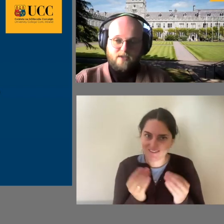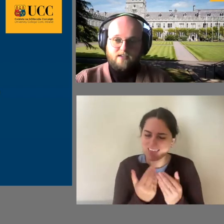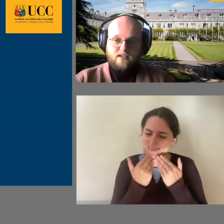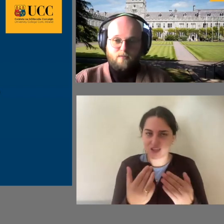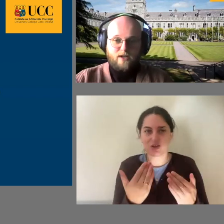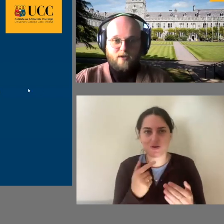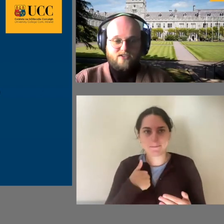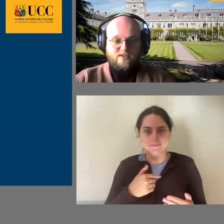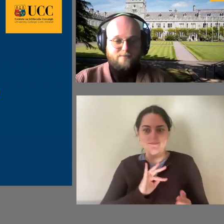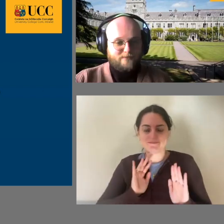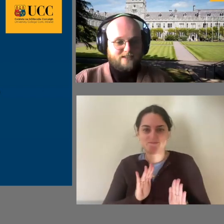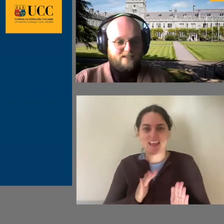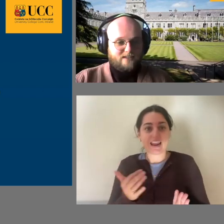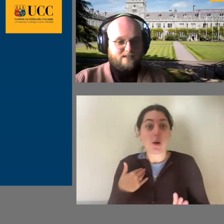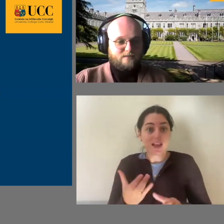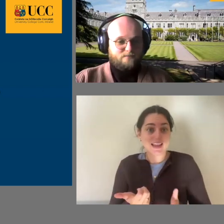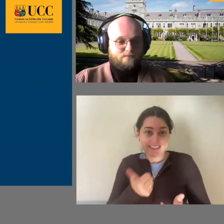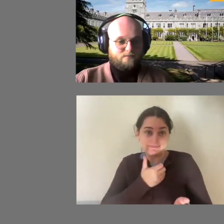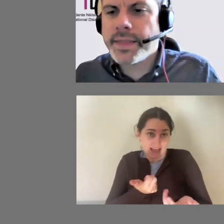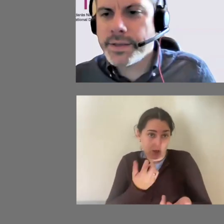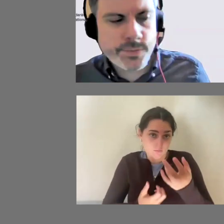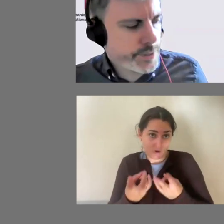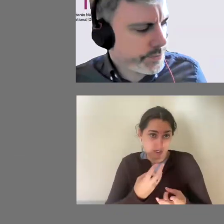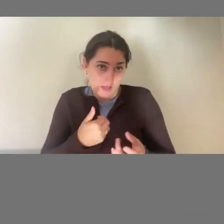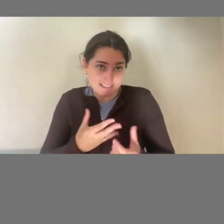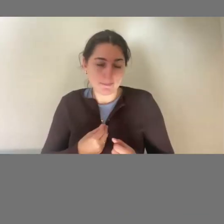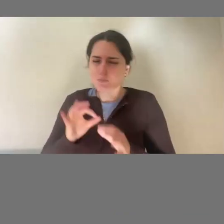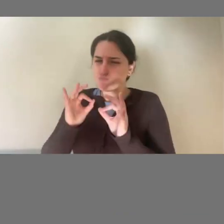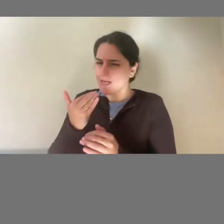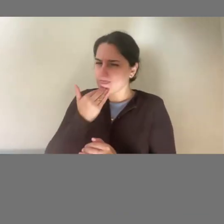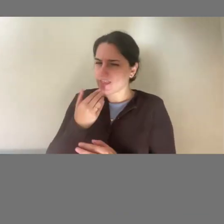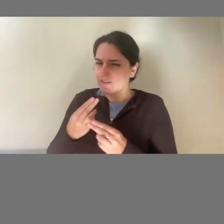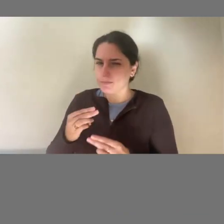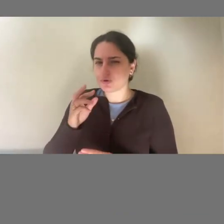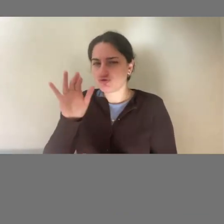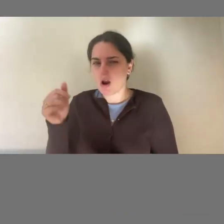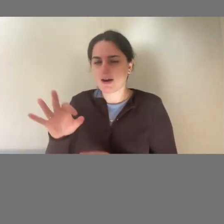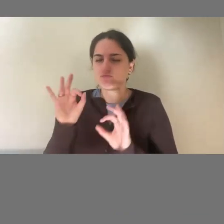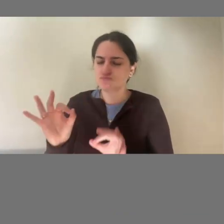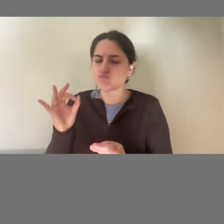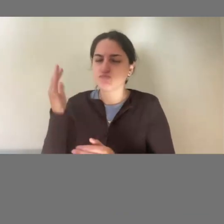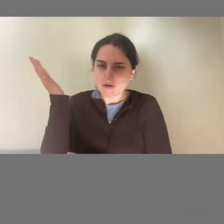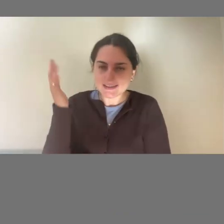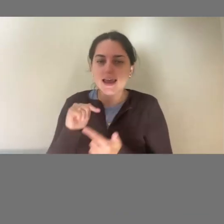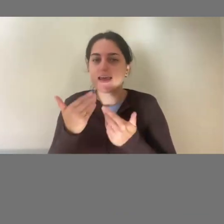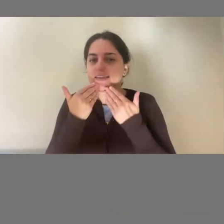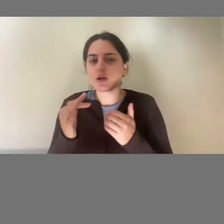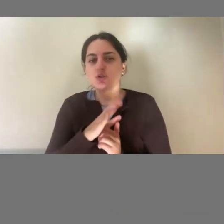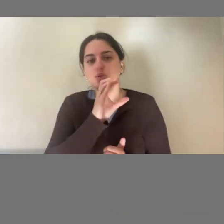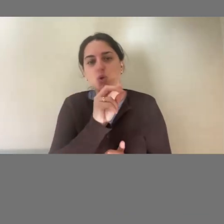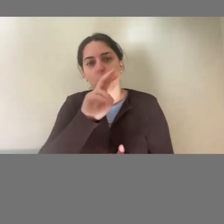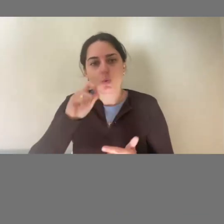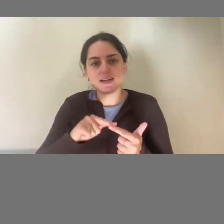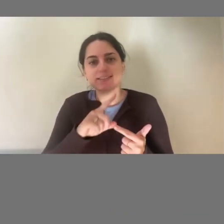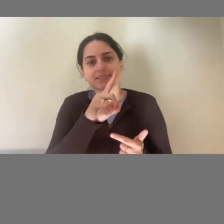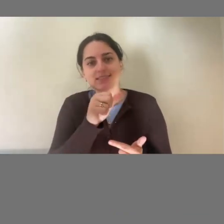you. That's me, and I welcome any questions. Brilliant. Thank you so much, Ryan, for an excellent presentation, and thanks to Louise and Darren for